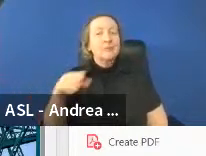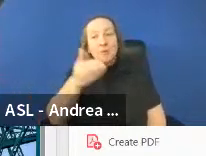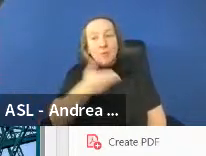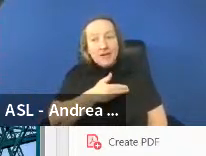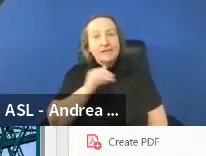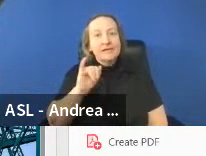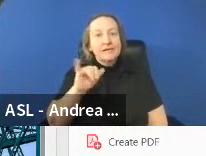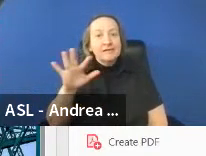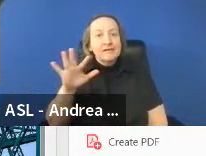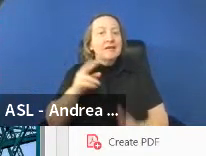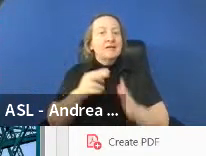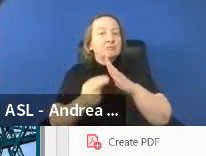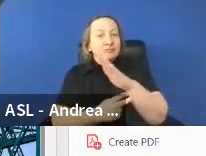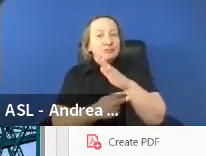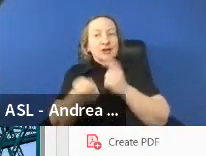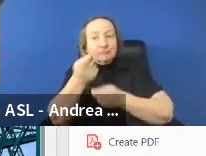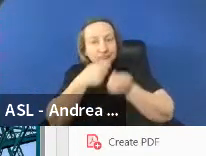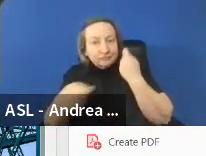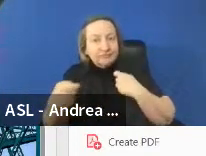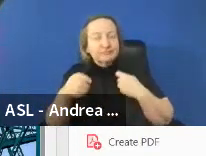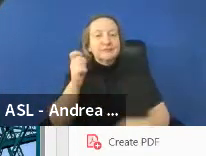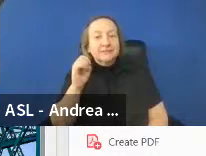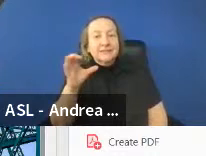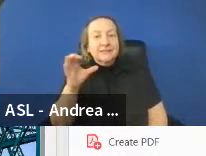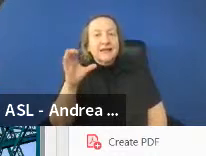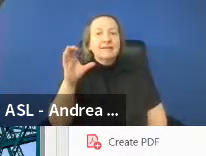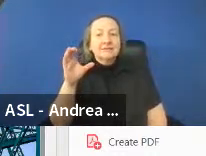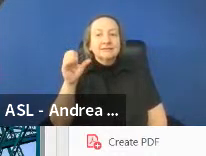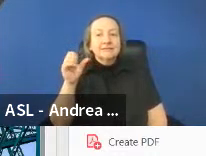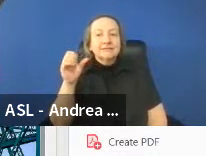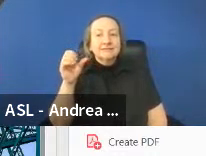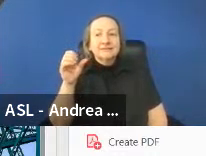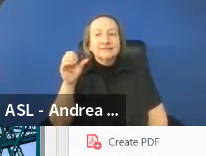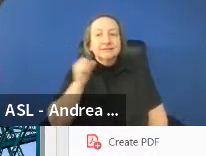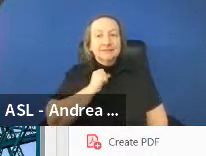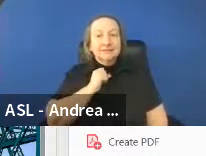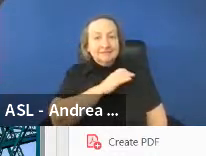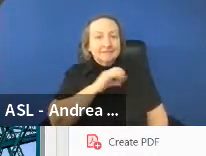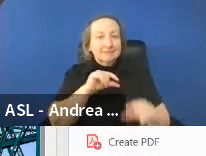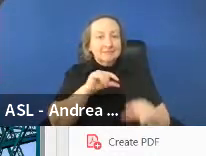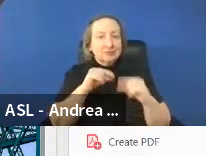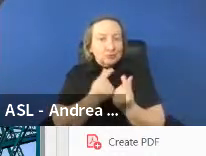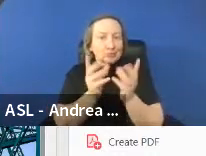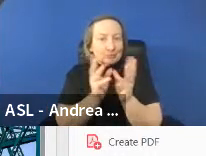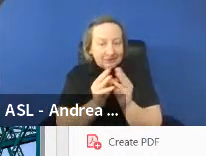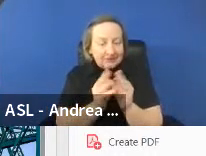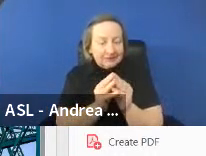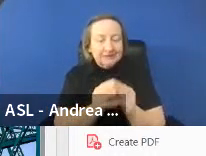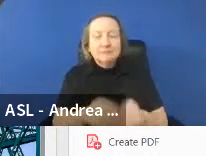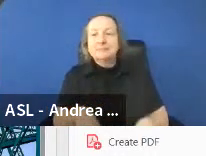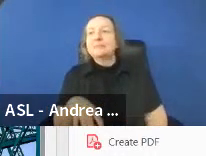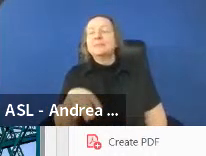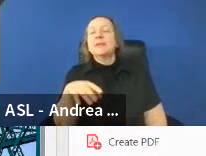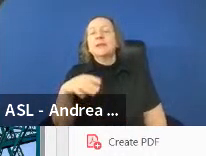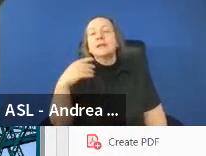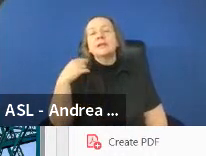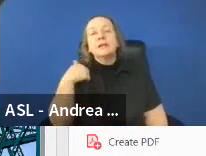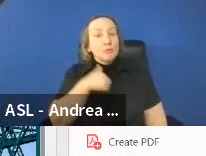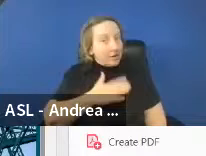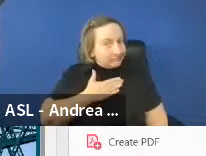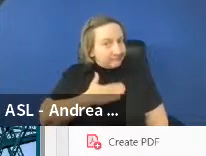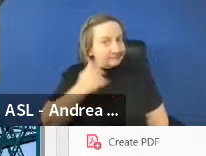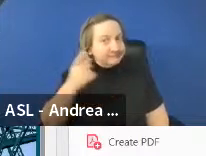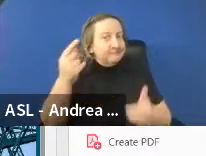Executive Steering Group Committee, Executive Steering Group meeting. We're pleased that you've joined